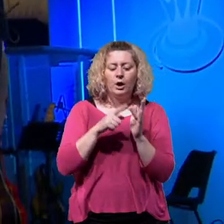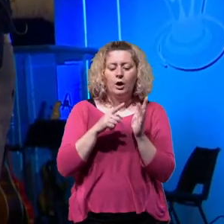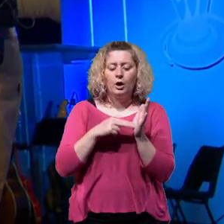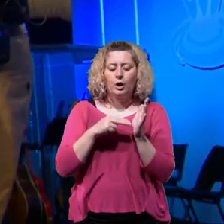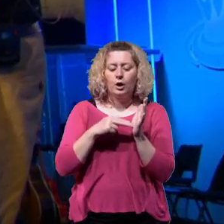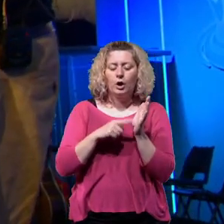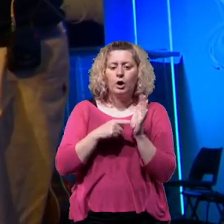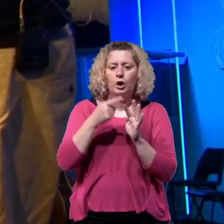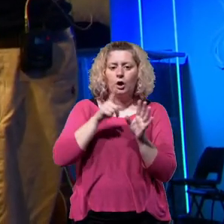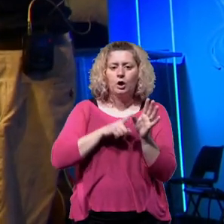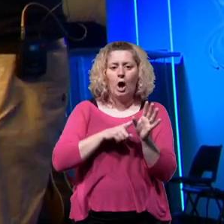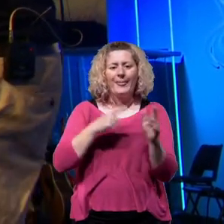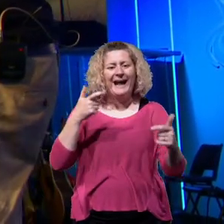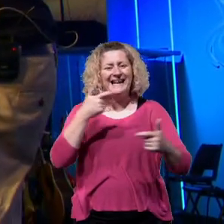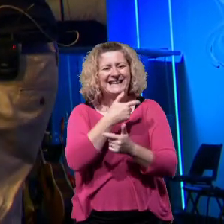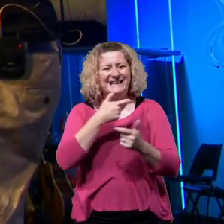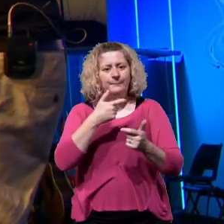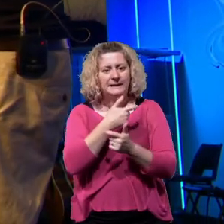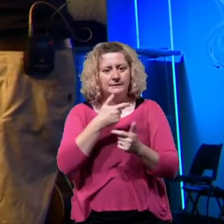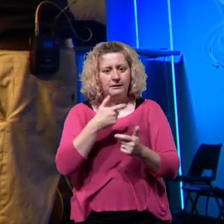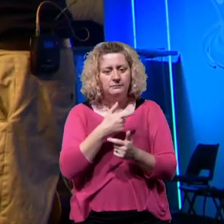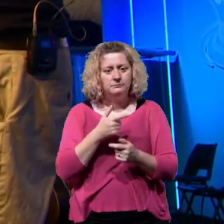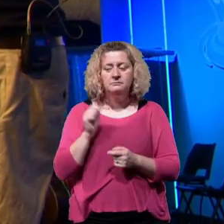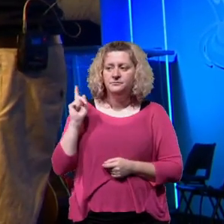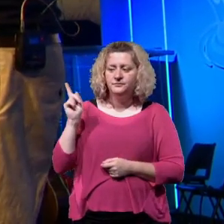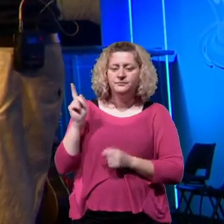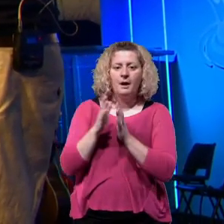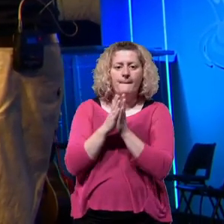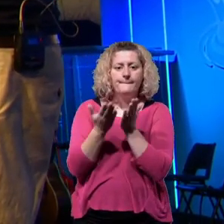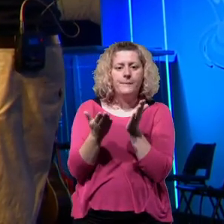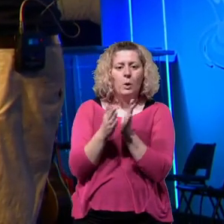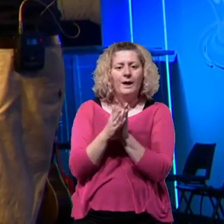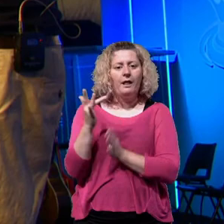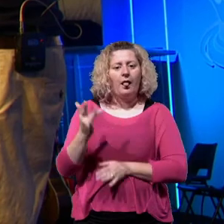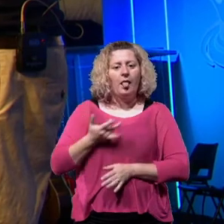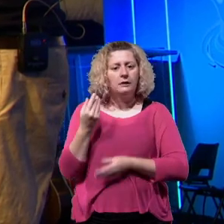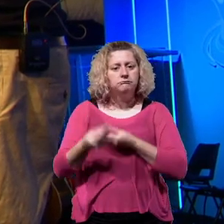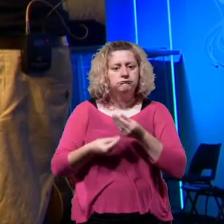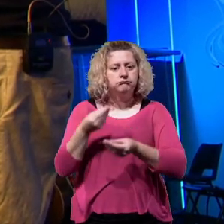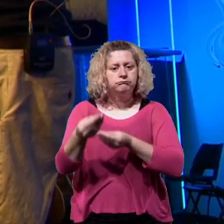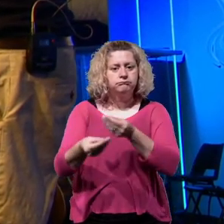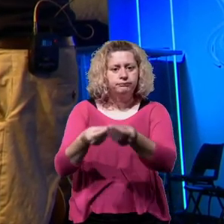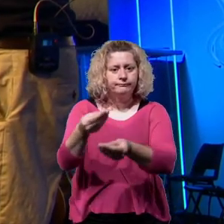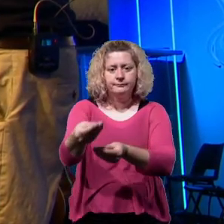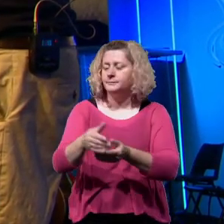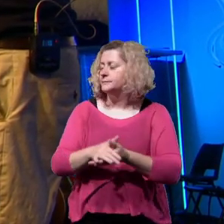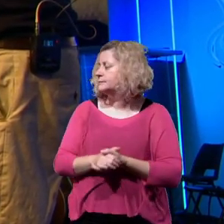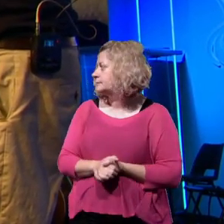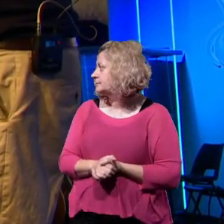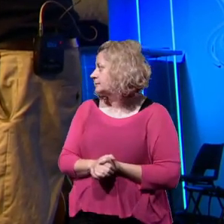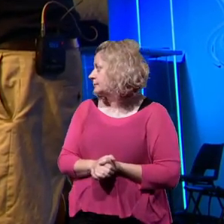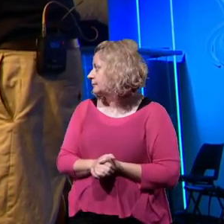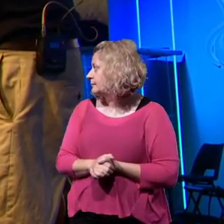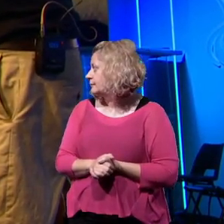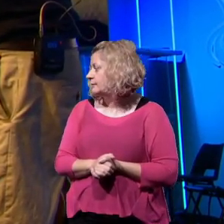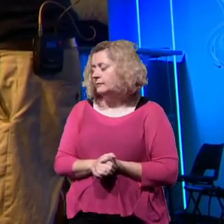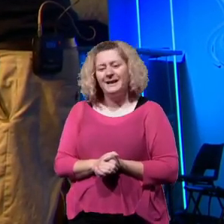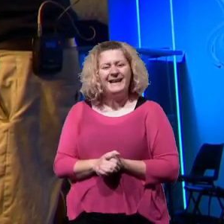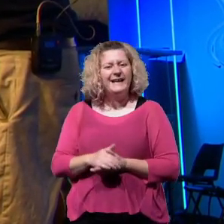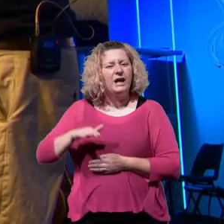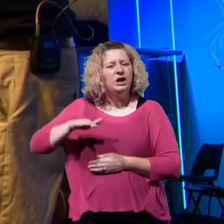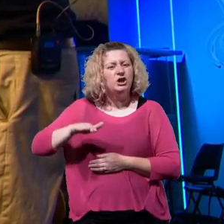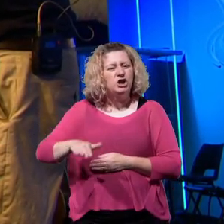was his biography written by his wife, Pamela Stevenson. When he's a young boy, has a brutal youth in